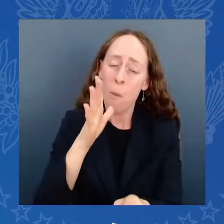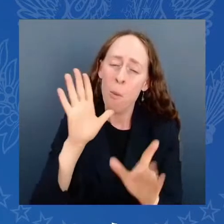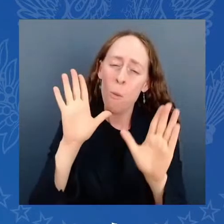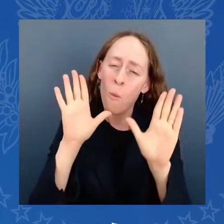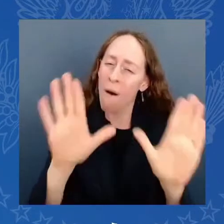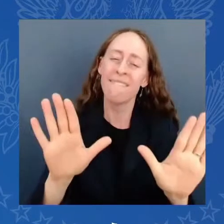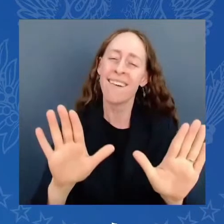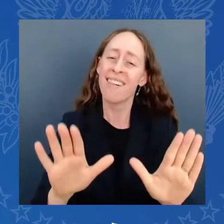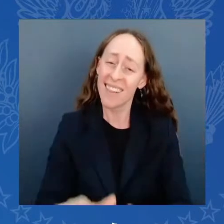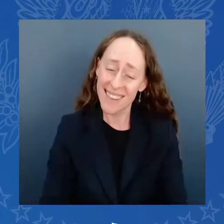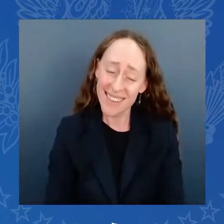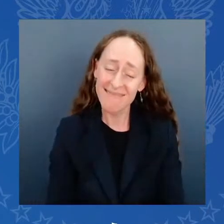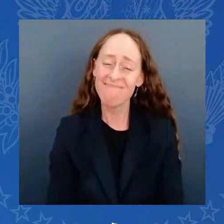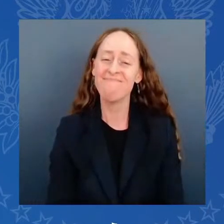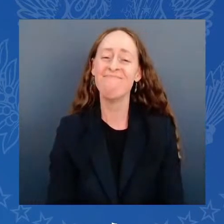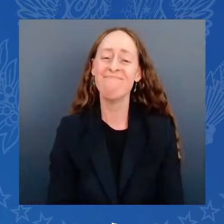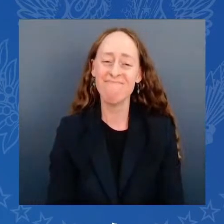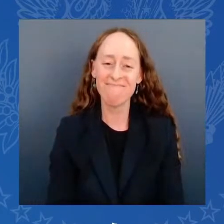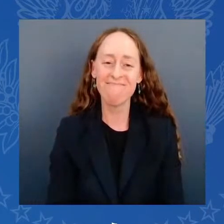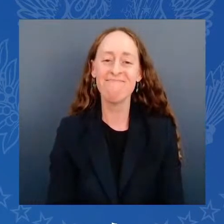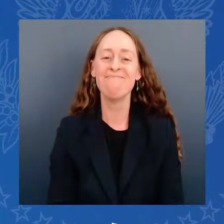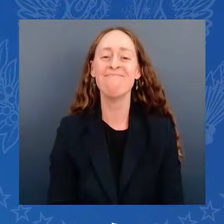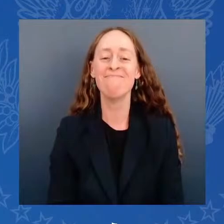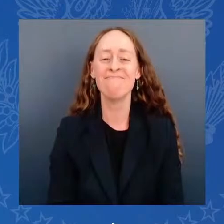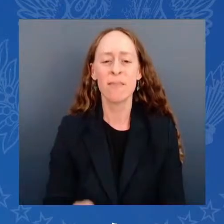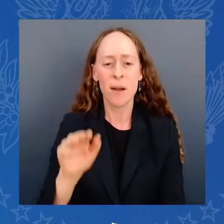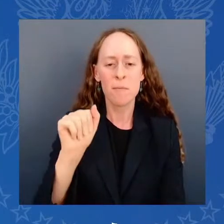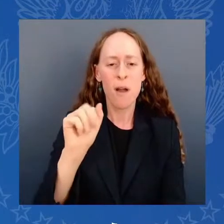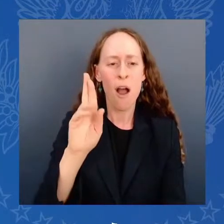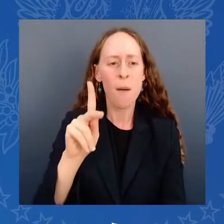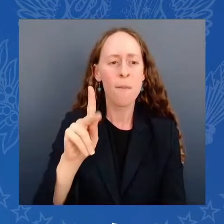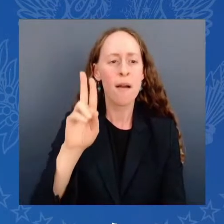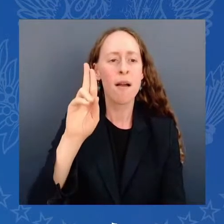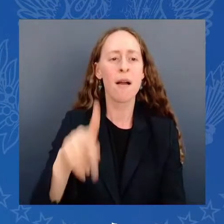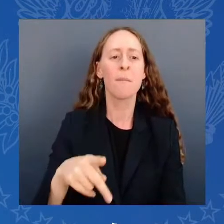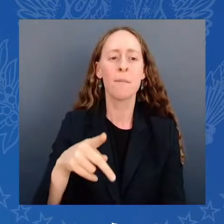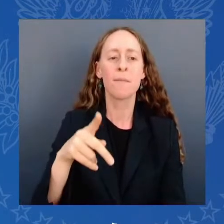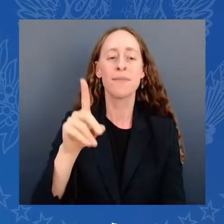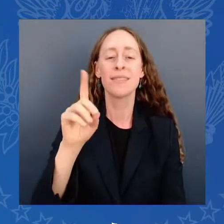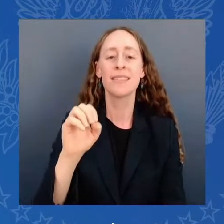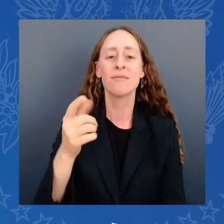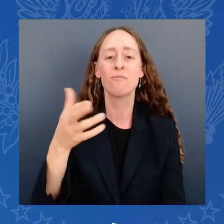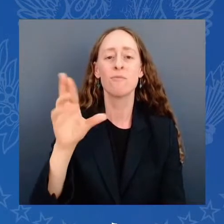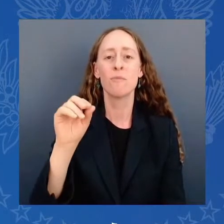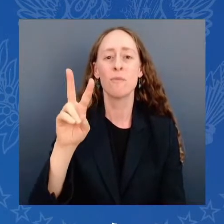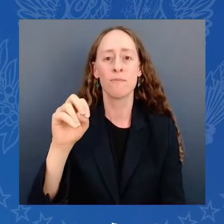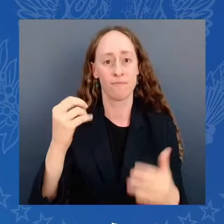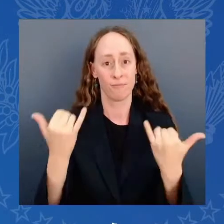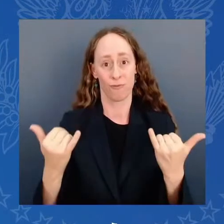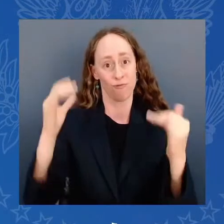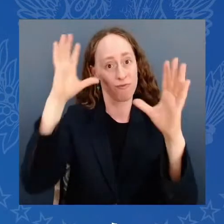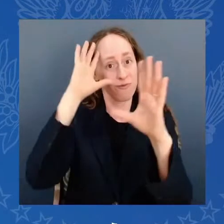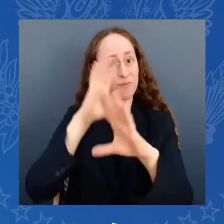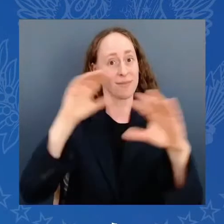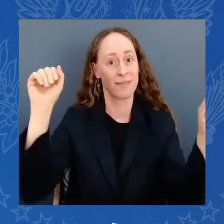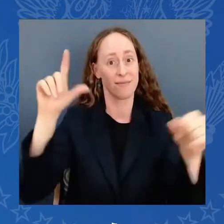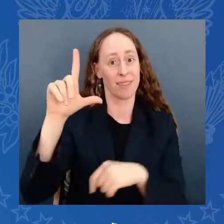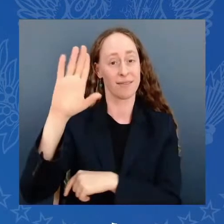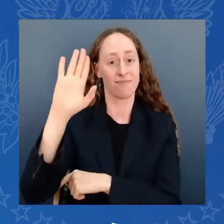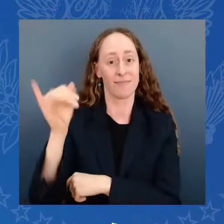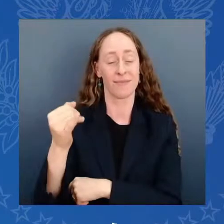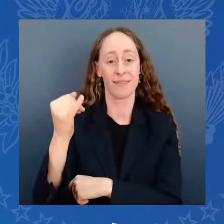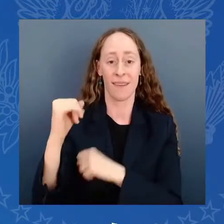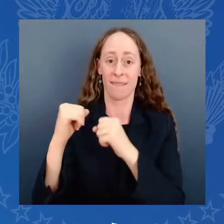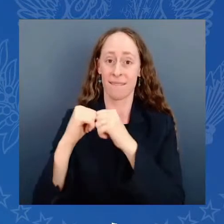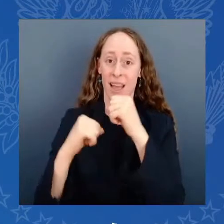The same goes to Mark Upgrove, president of the LBJ Foundation. It's great to be back here. I thank you all and distinguished